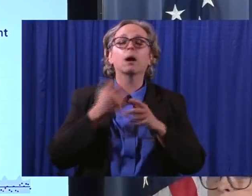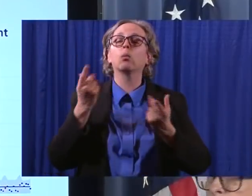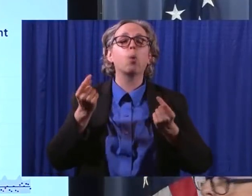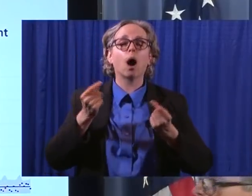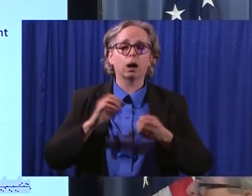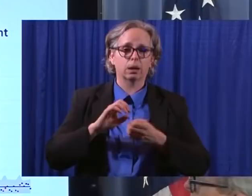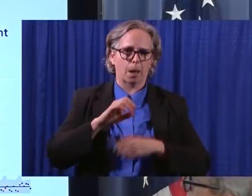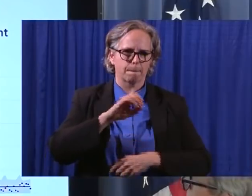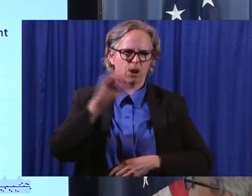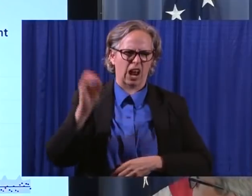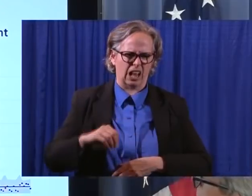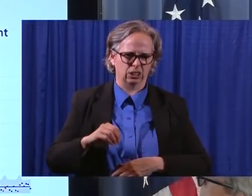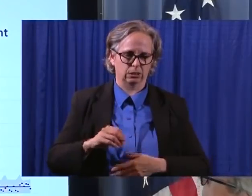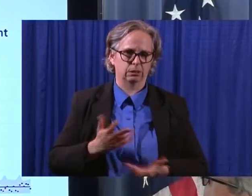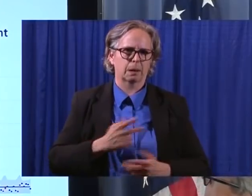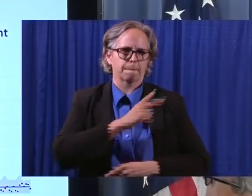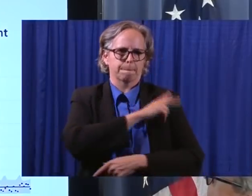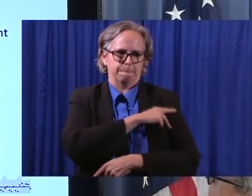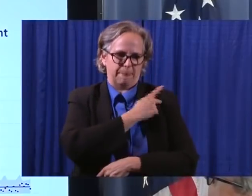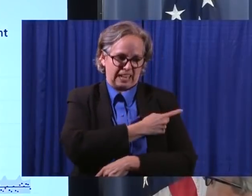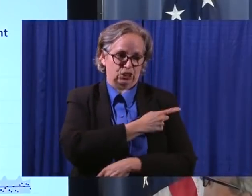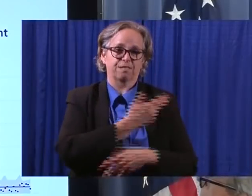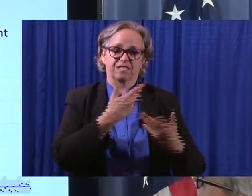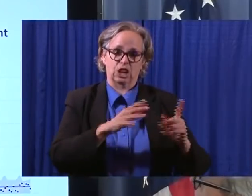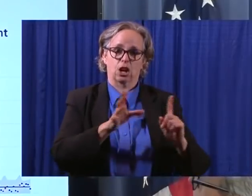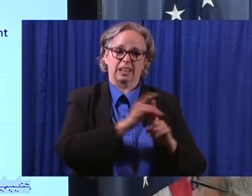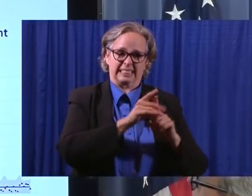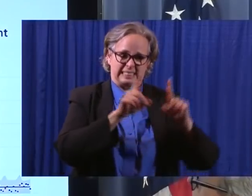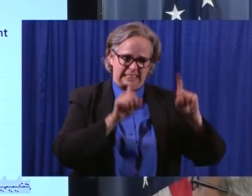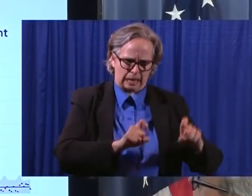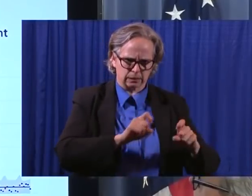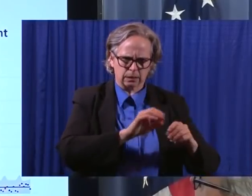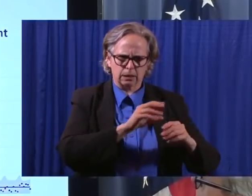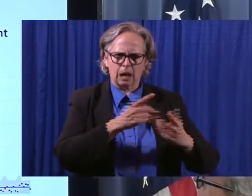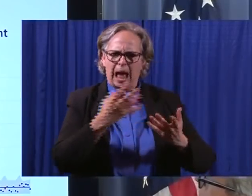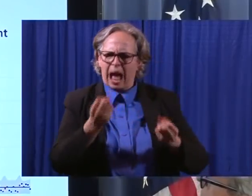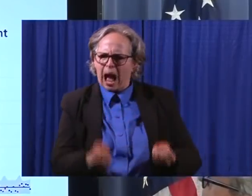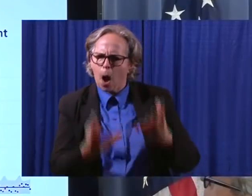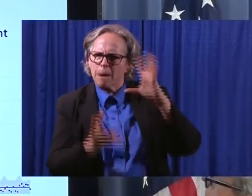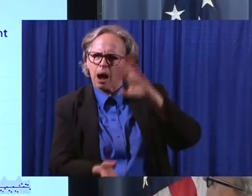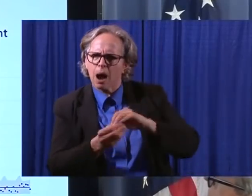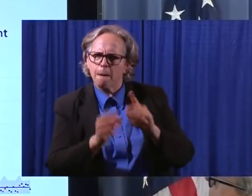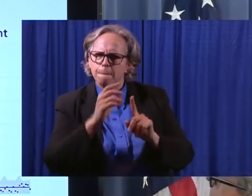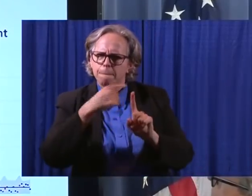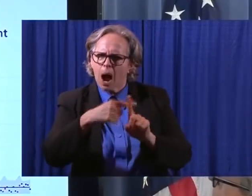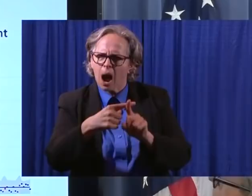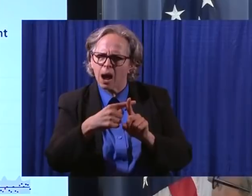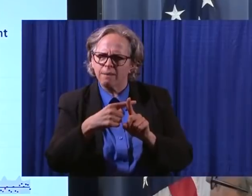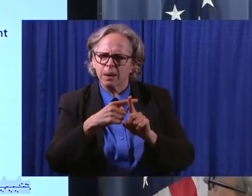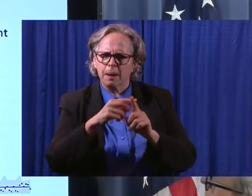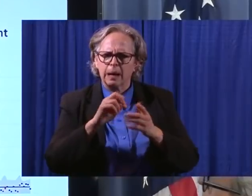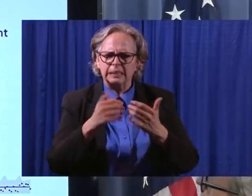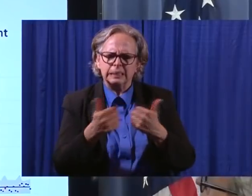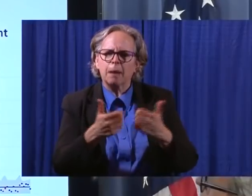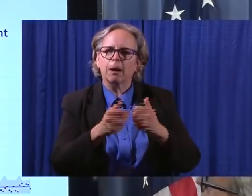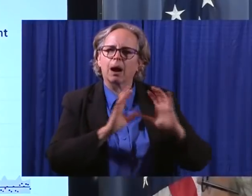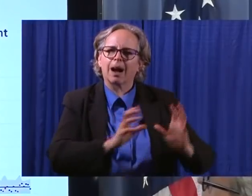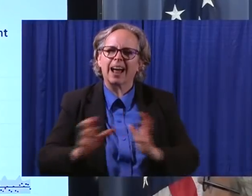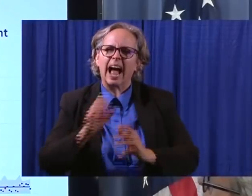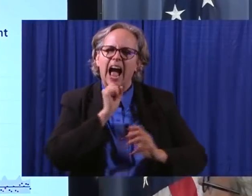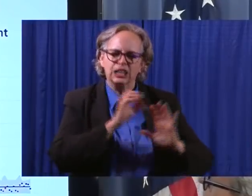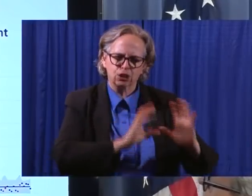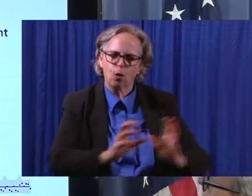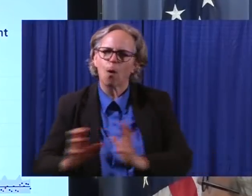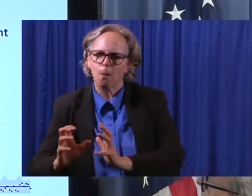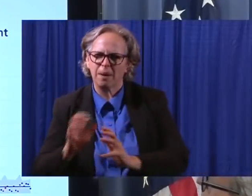were tested in that age group who had a positive test result. So you just look at the line, if you